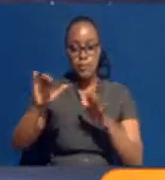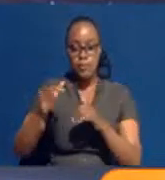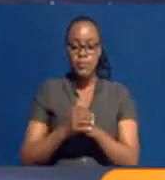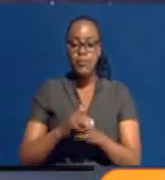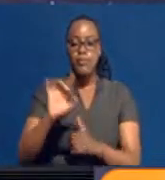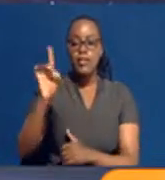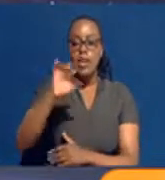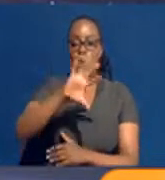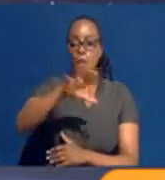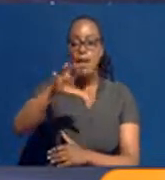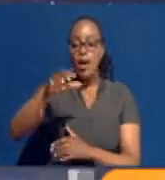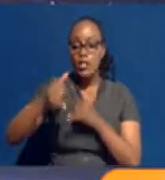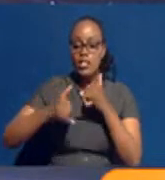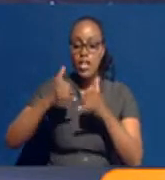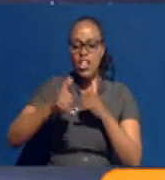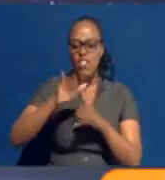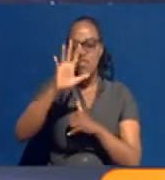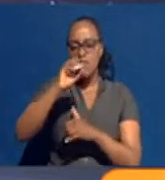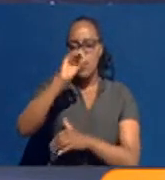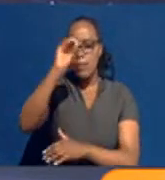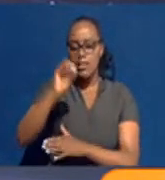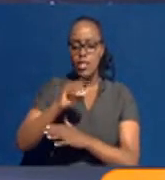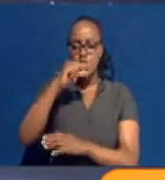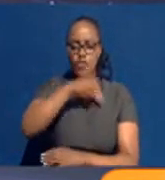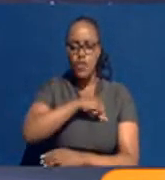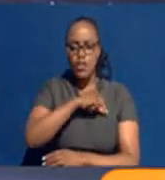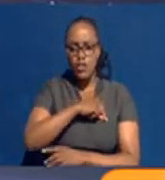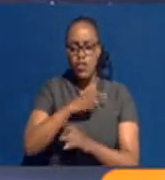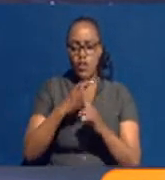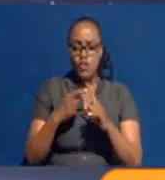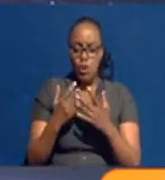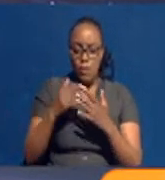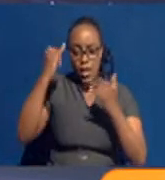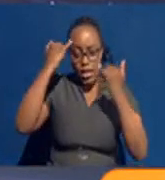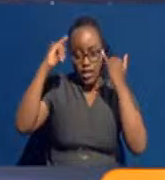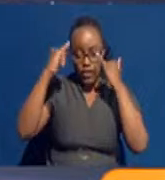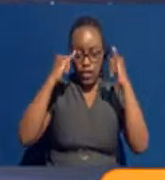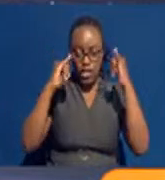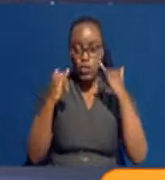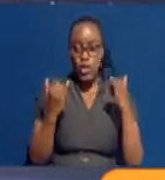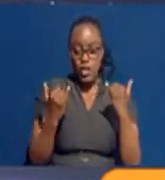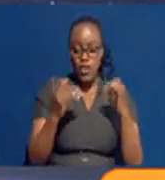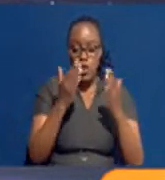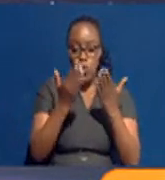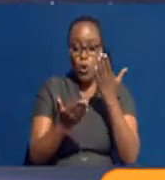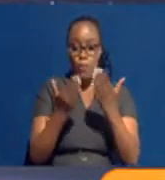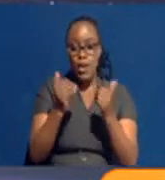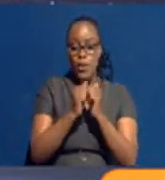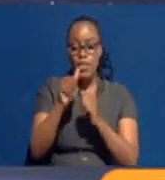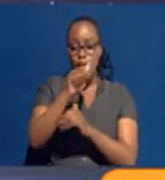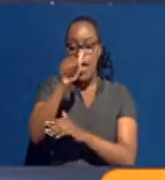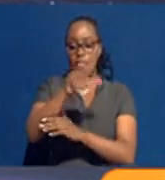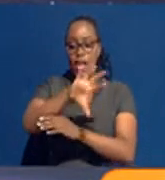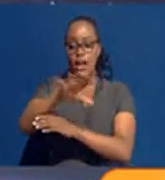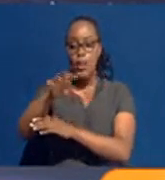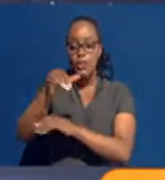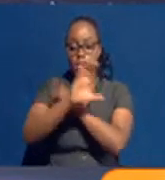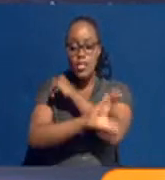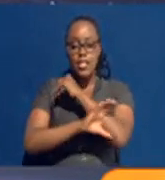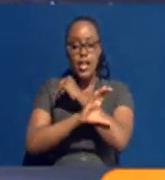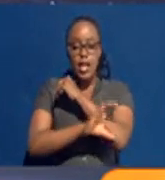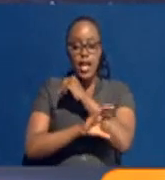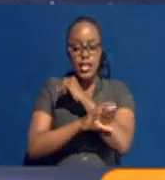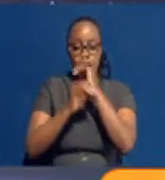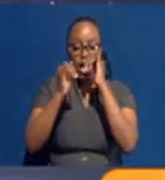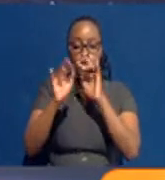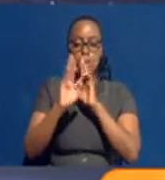time, Nairobi County enjoys nearly 50% of benefits of innovation output when compared to other counties in the country. A